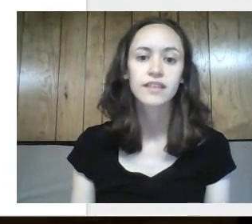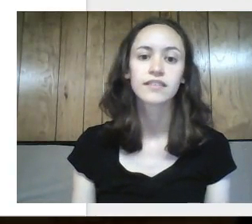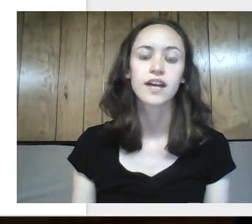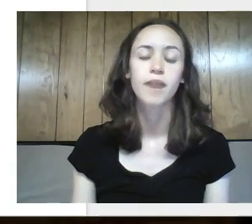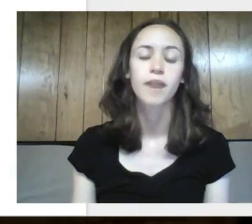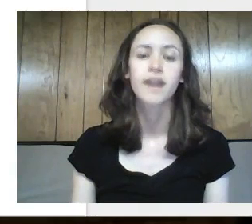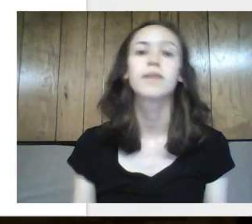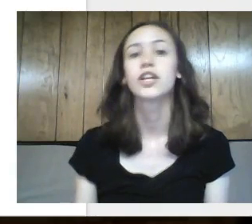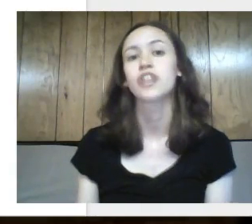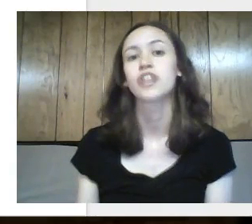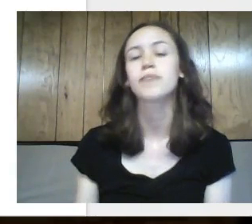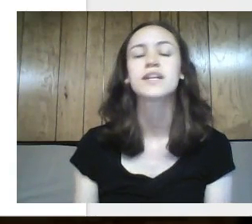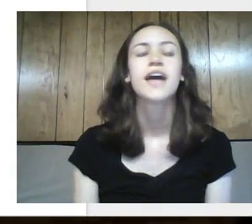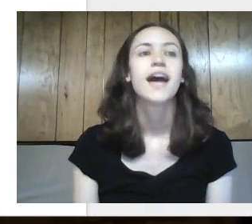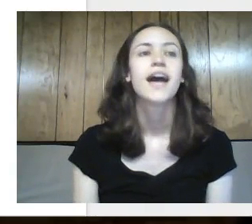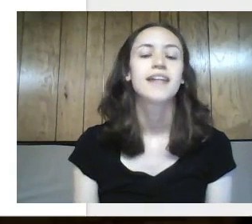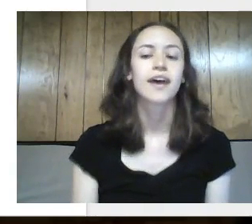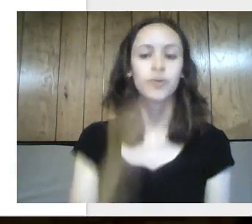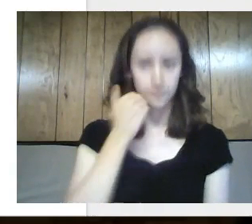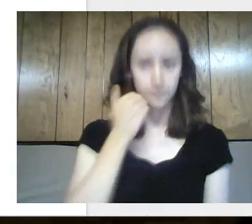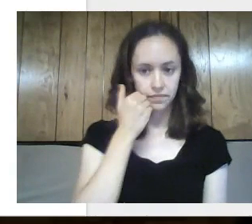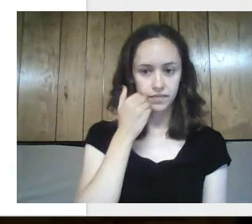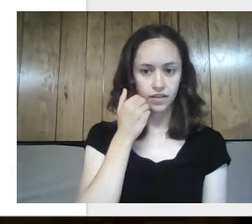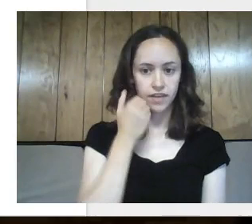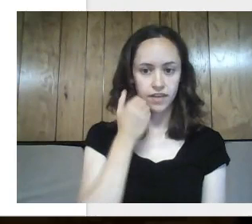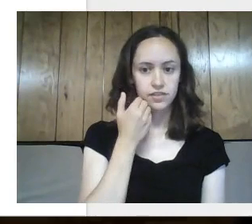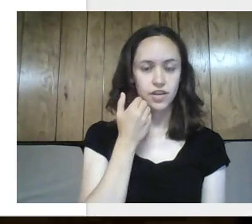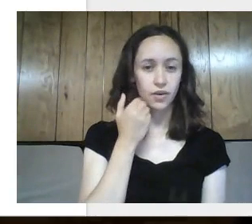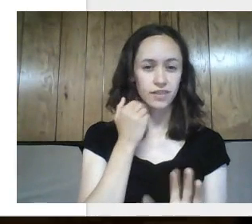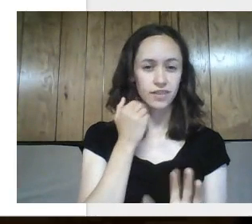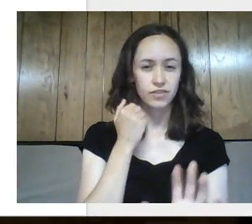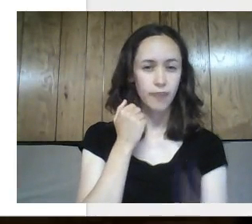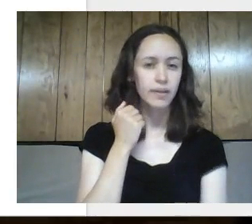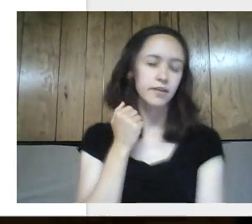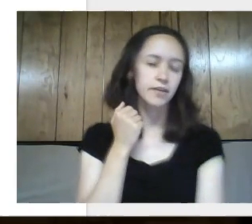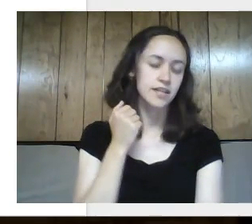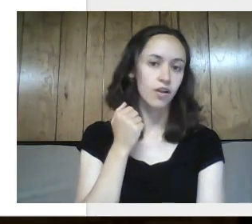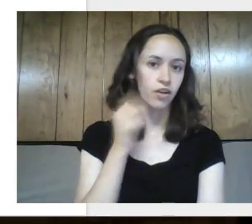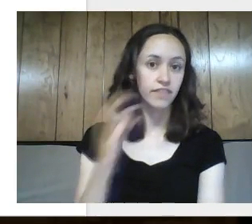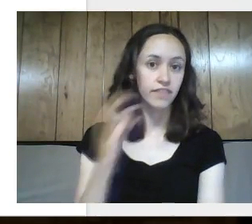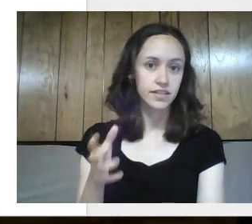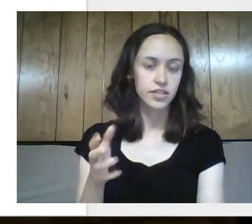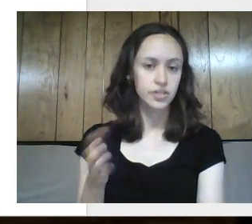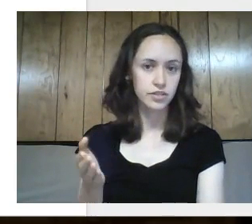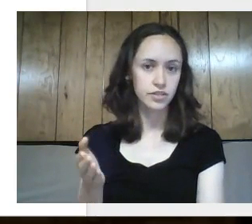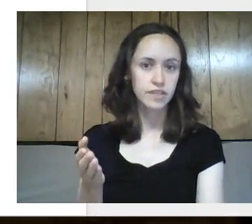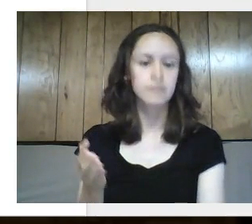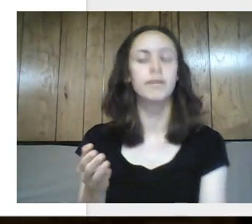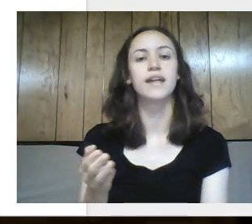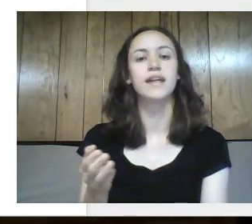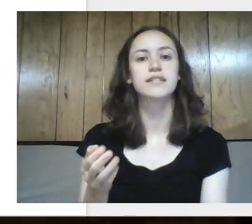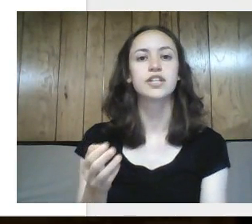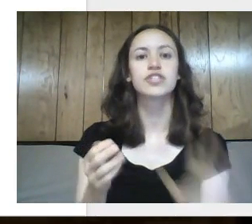song. I am unashamed. Now, okay, so you probably don't want to tell all of this to your